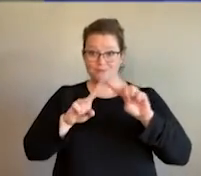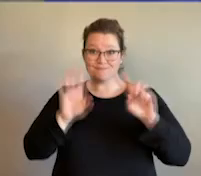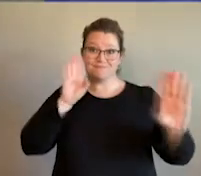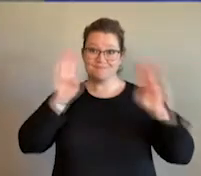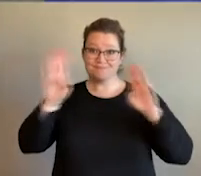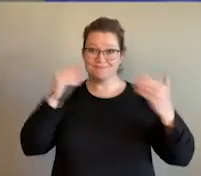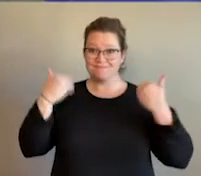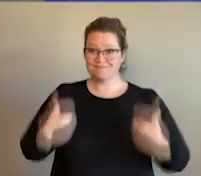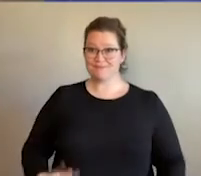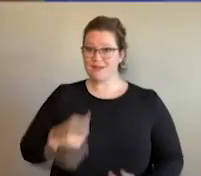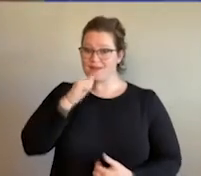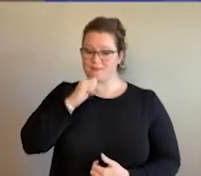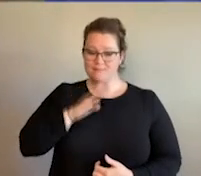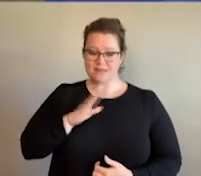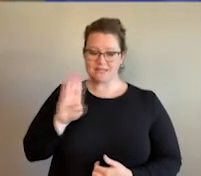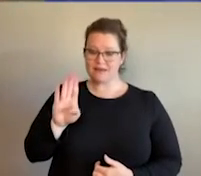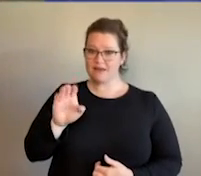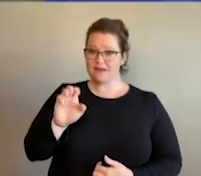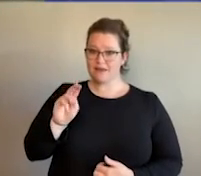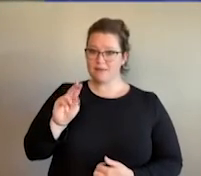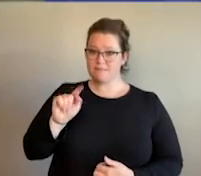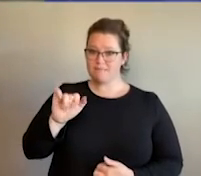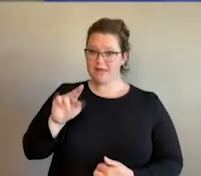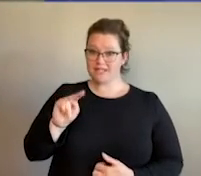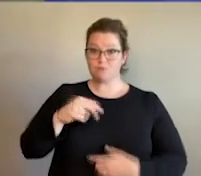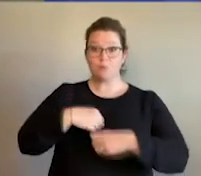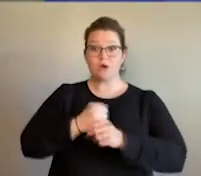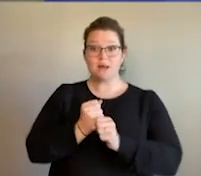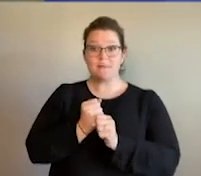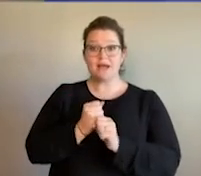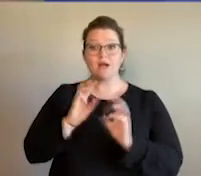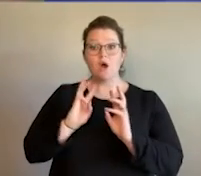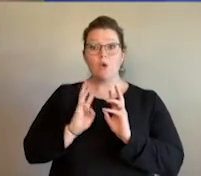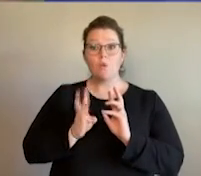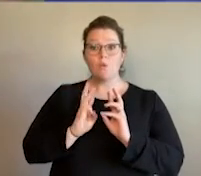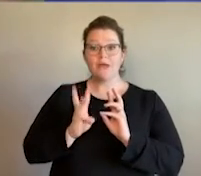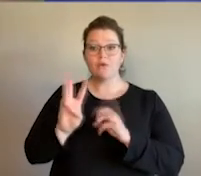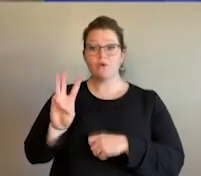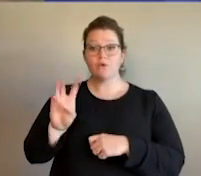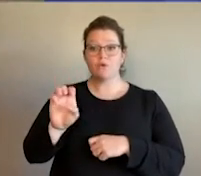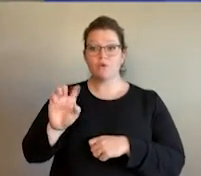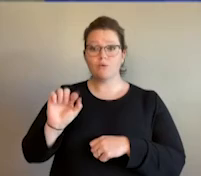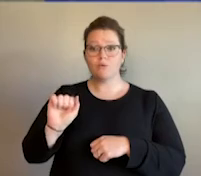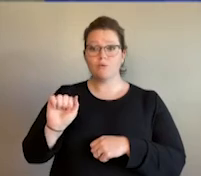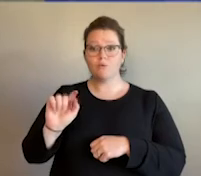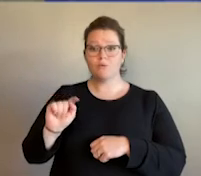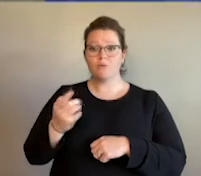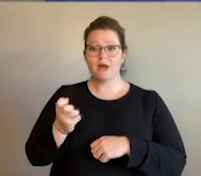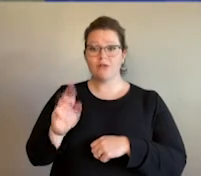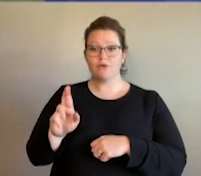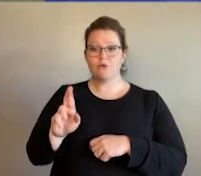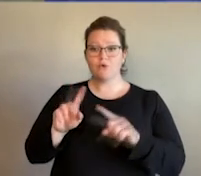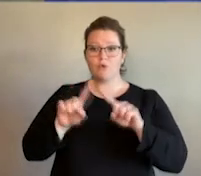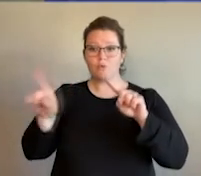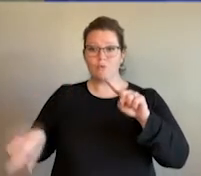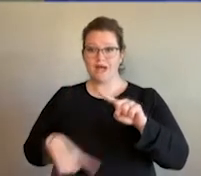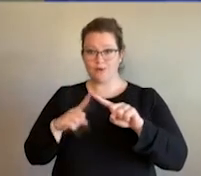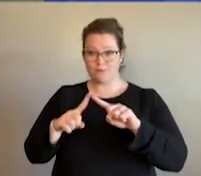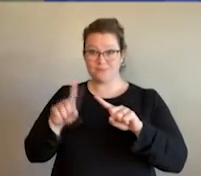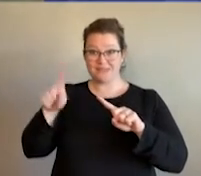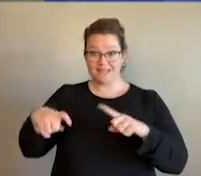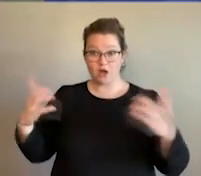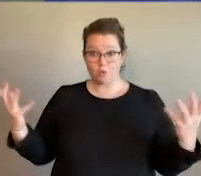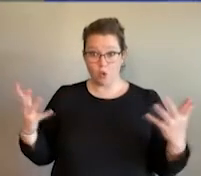Miss Benson here. Today I'm going to show you how to create a weather wheel. Here are the supplies you will need. Something large